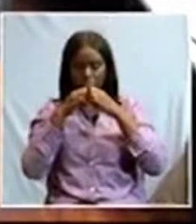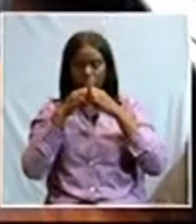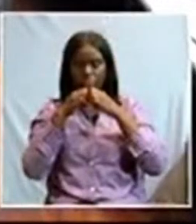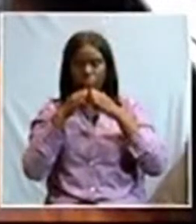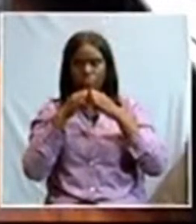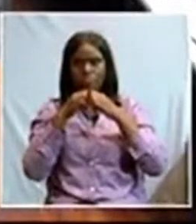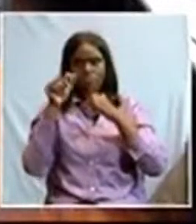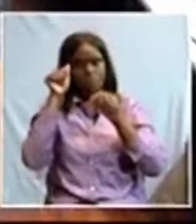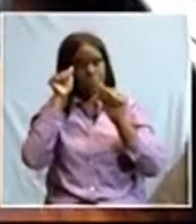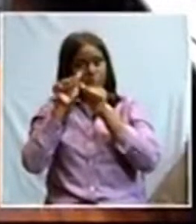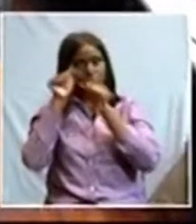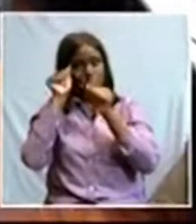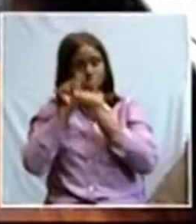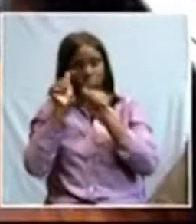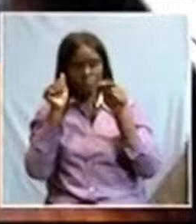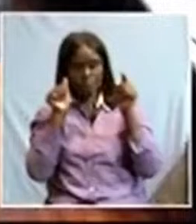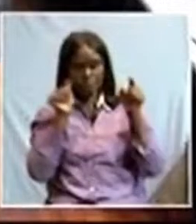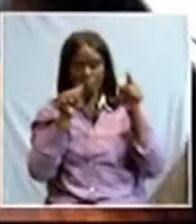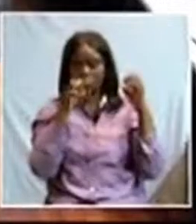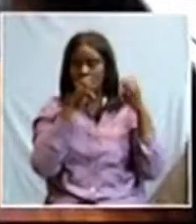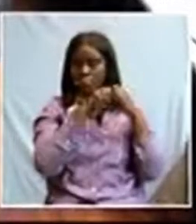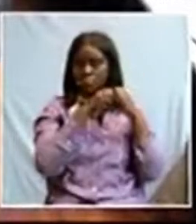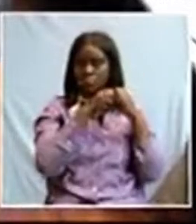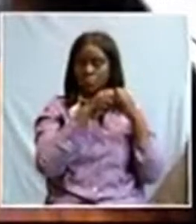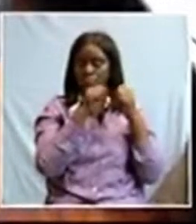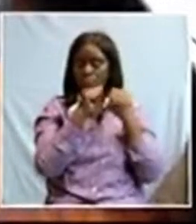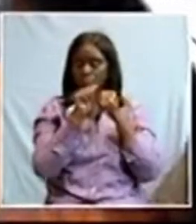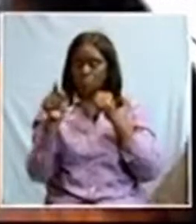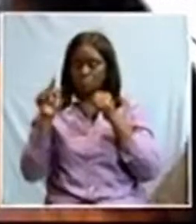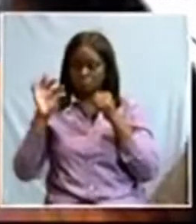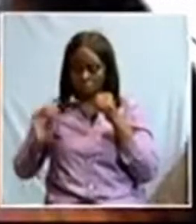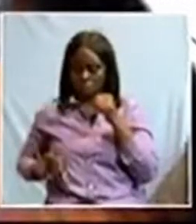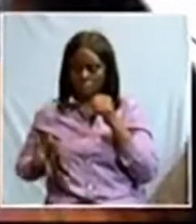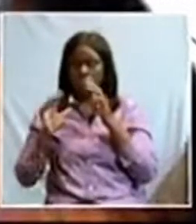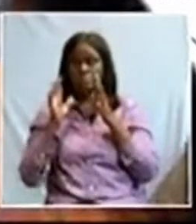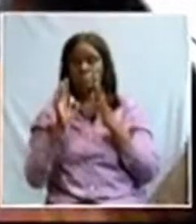The agreement is between the bank and the beneficiaries.